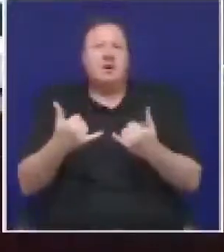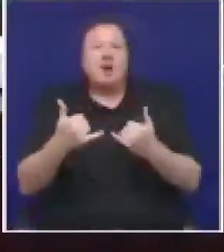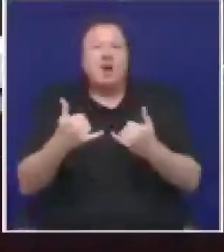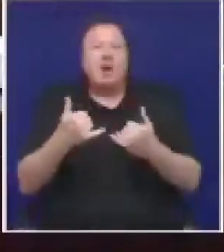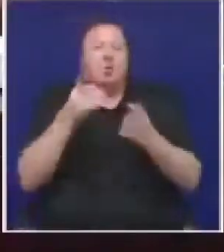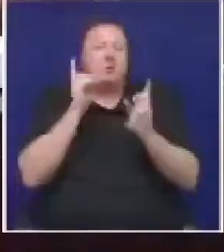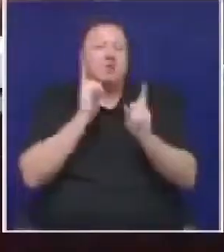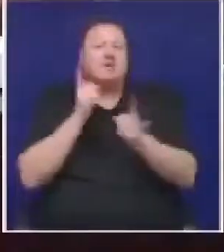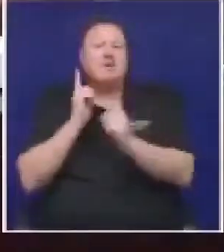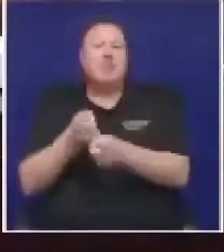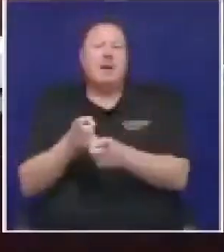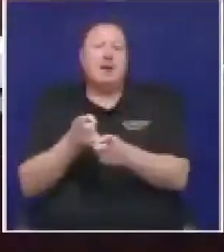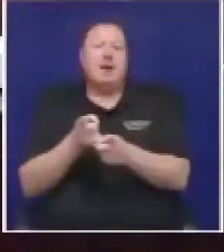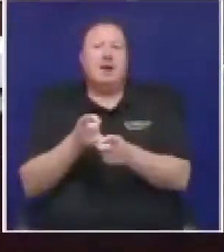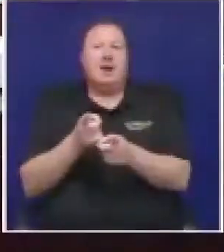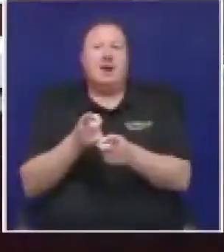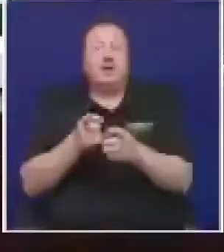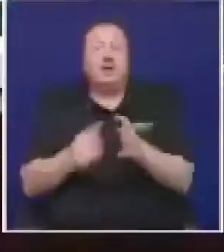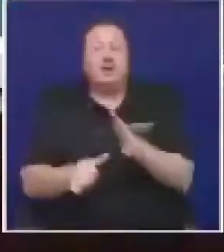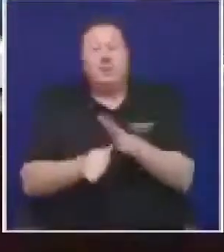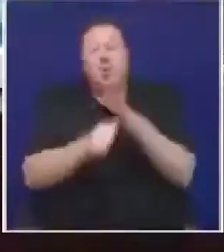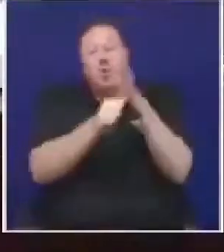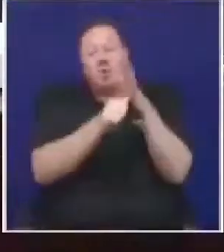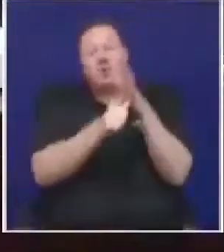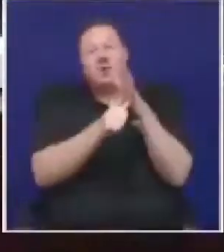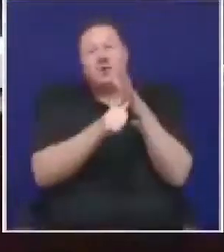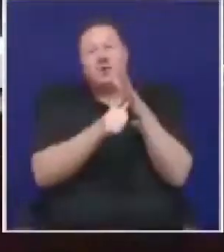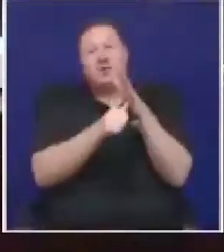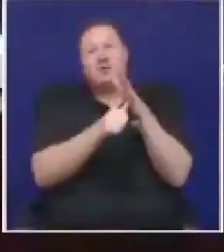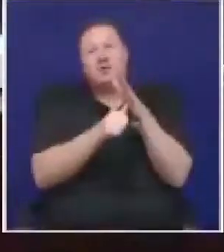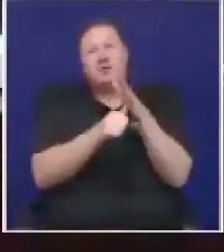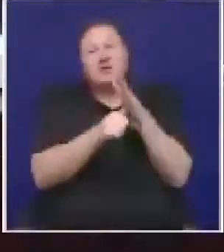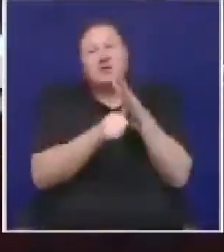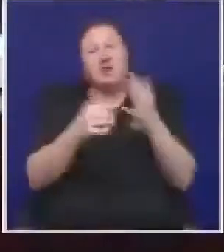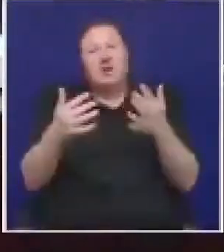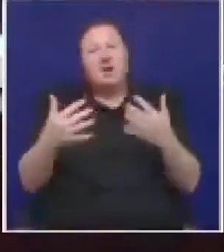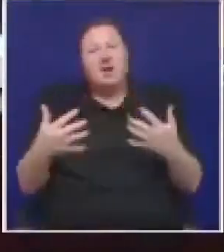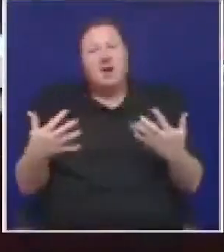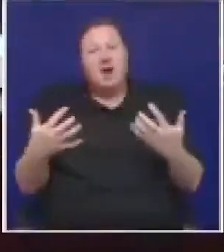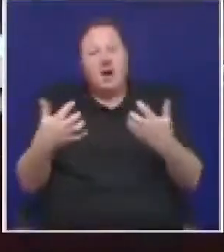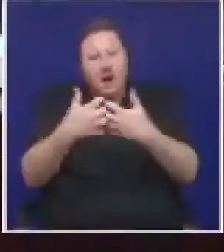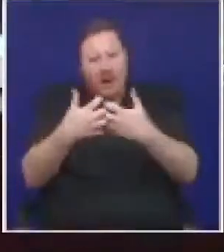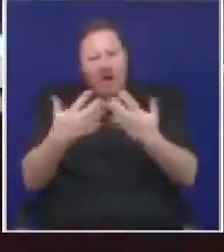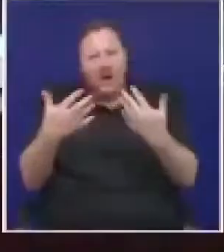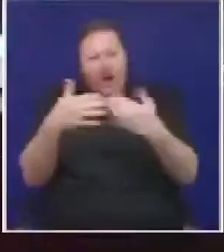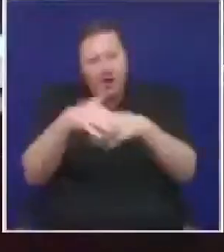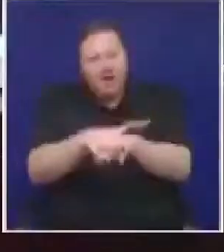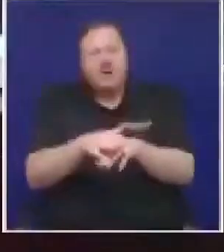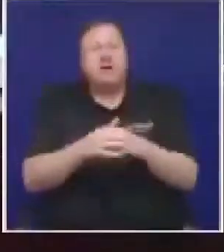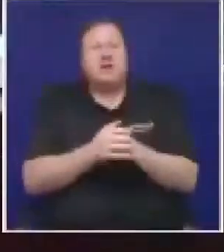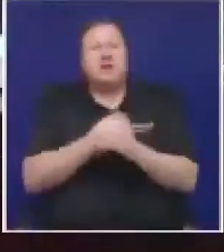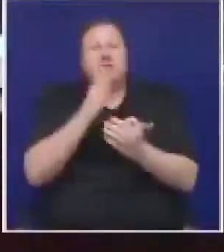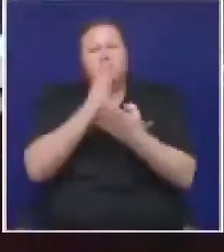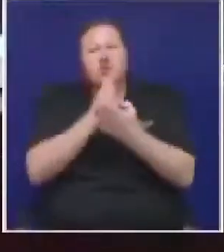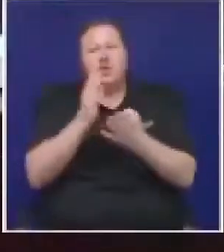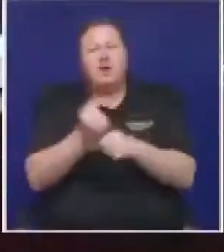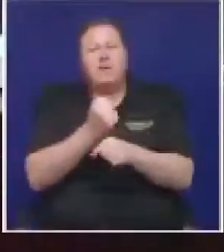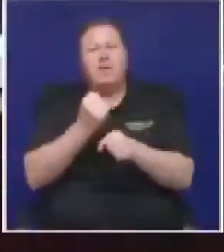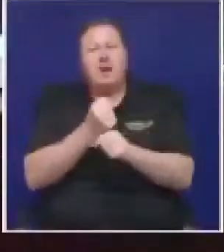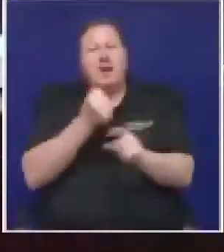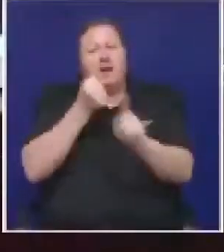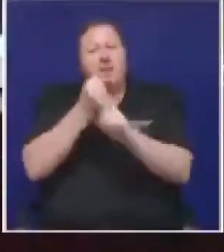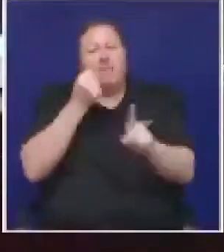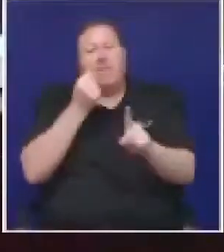discipline of prioritizing, of aligning, and making sure that we can make an